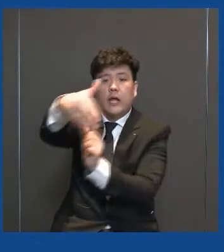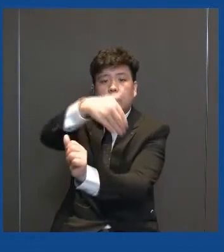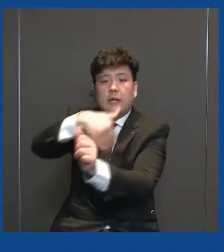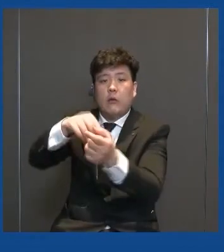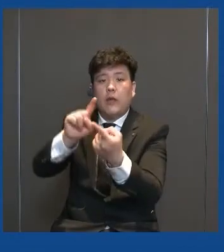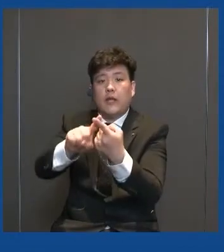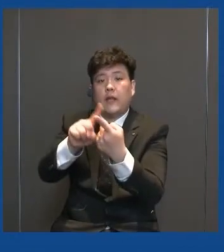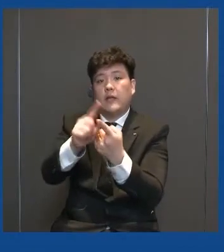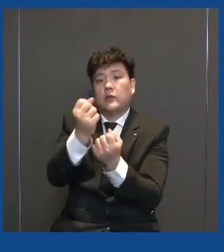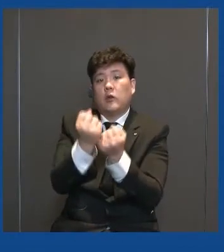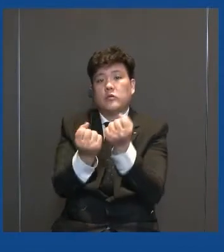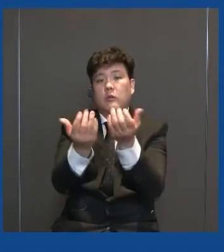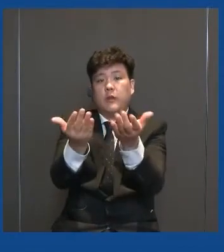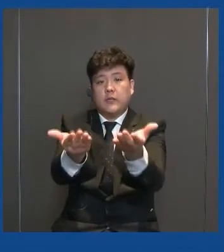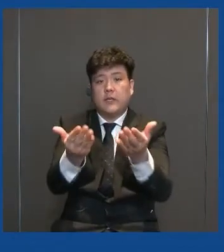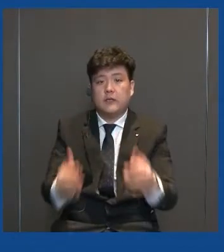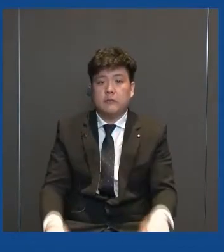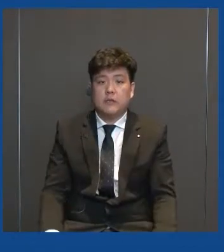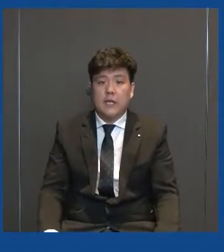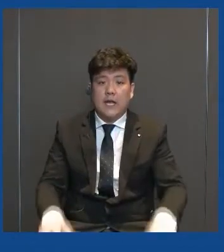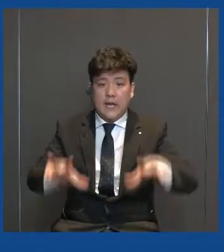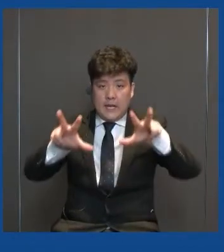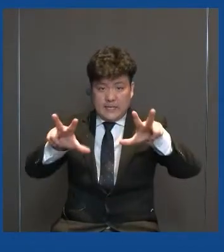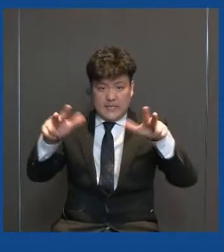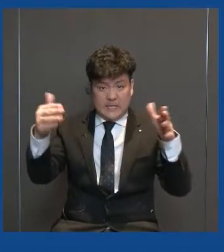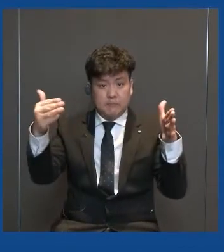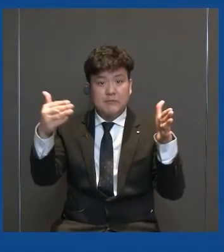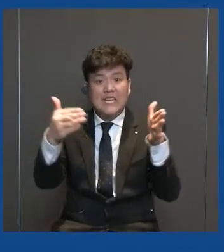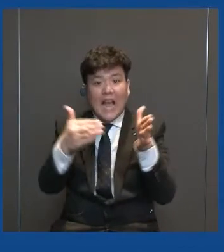now, we've done more than